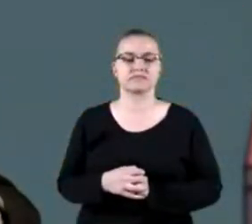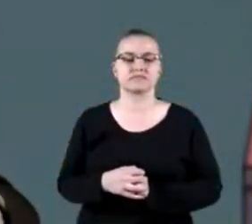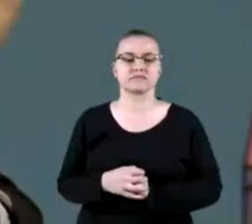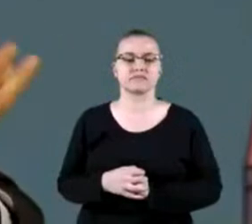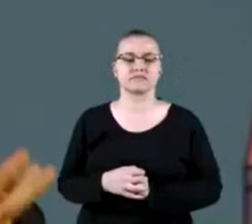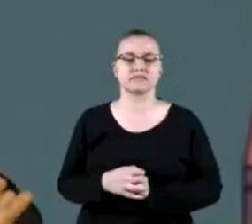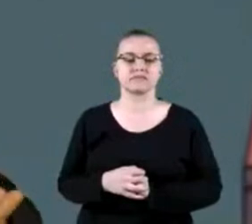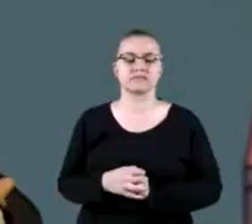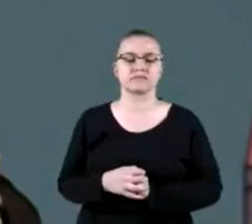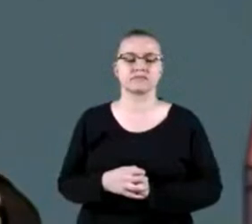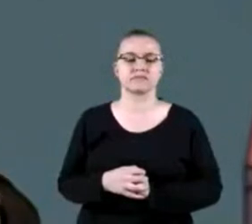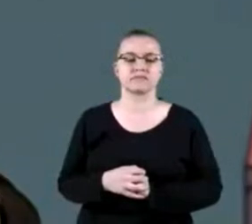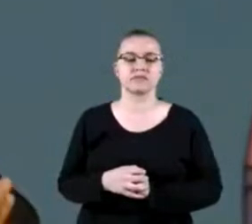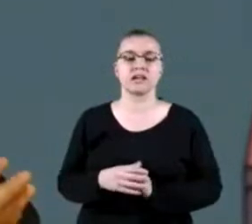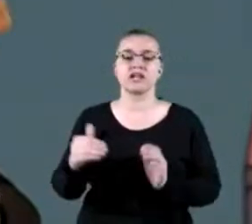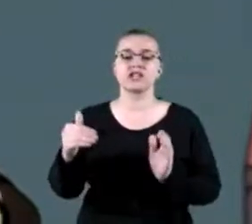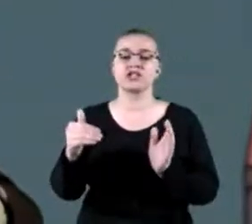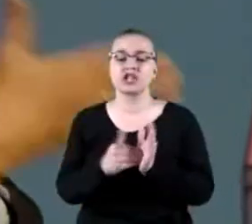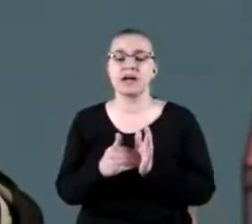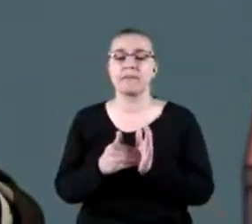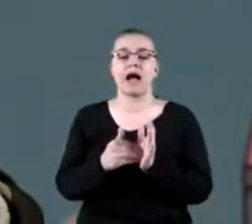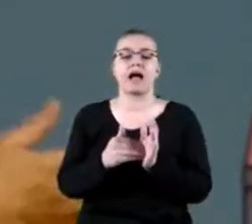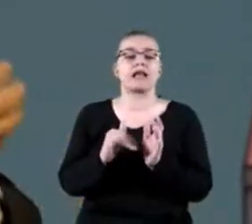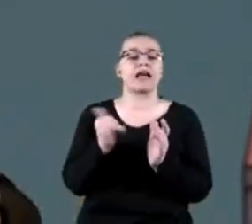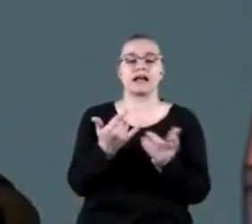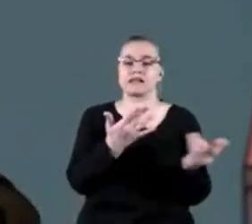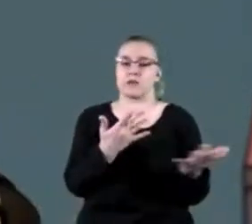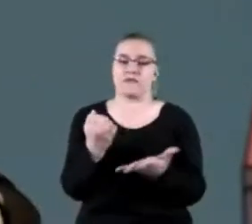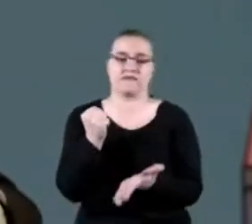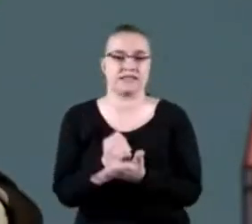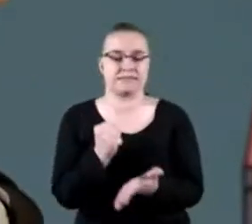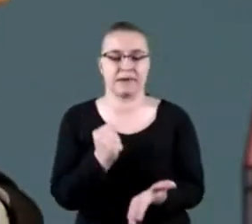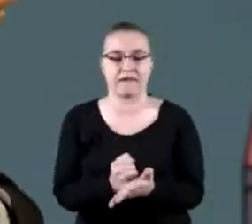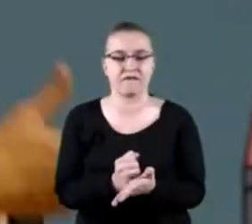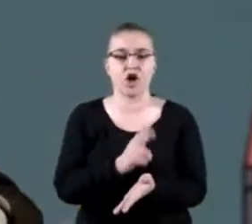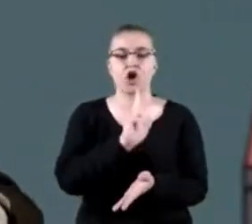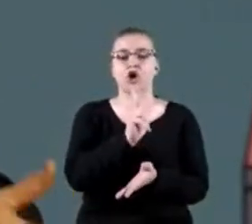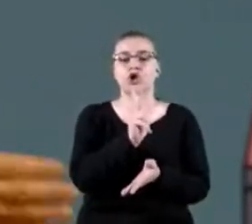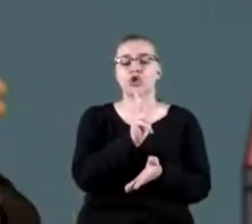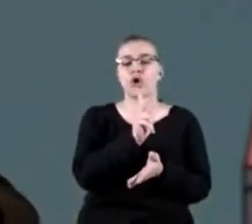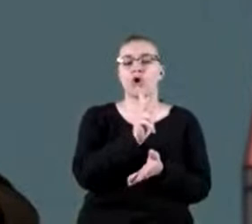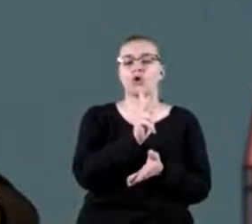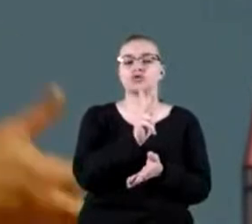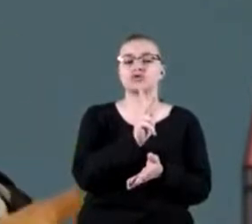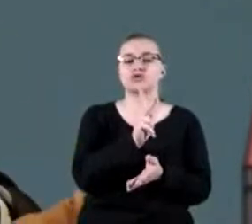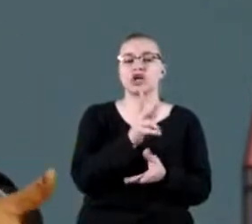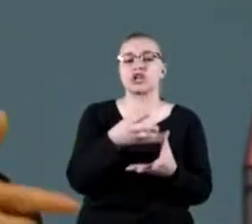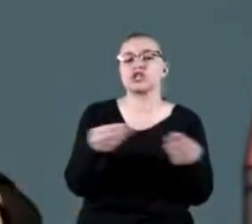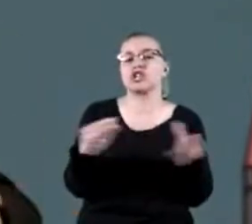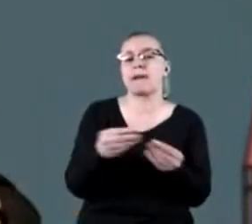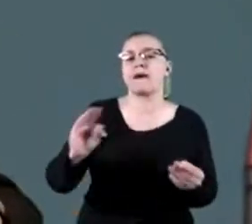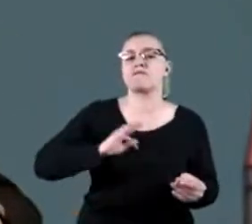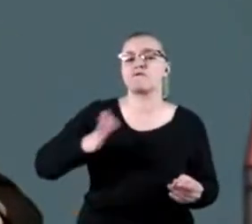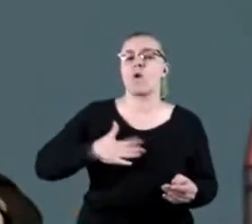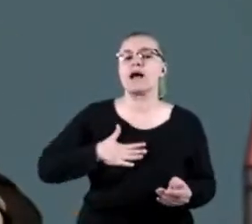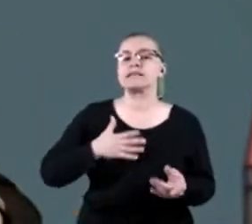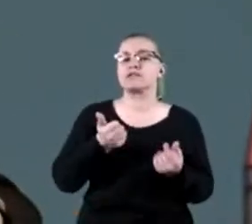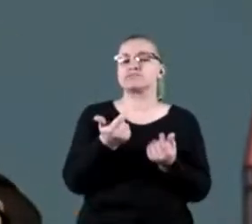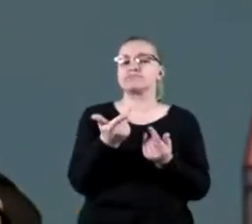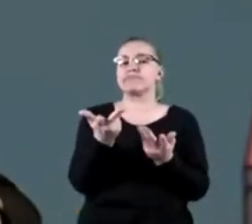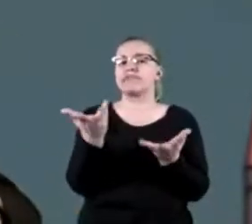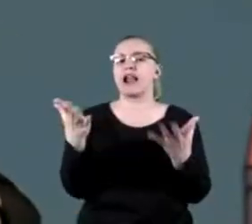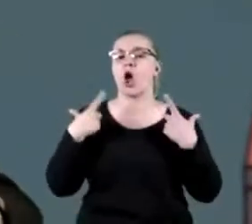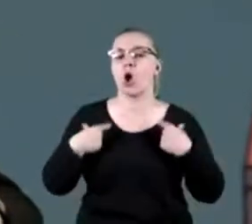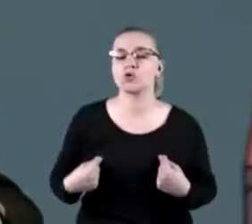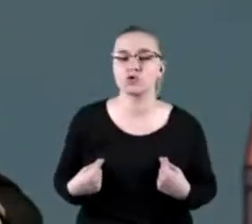multi-stakeholders. You need to discuss more with communities, academy, civil society, together with the